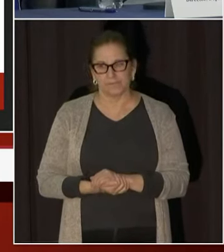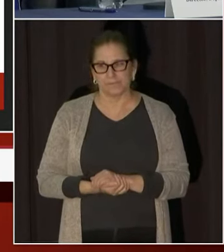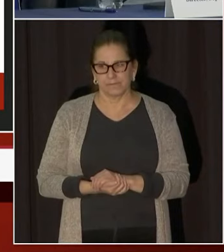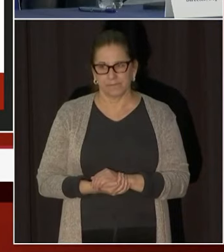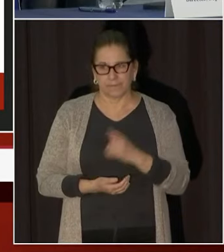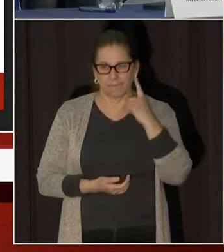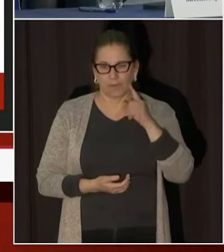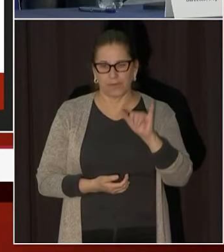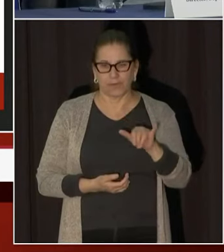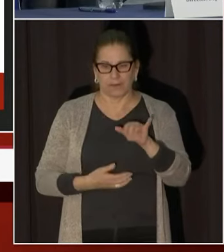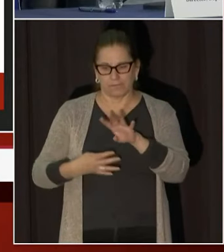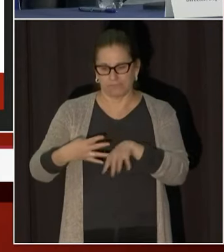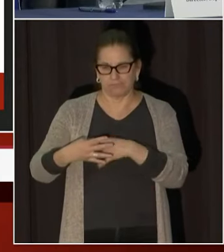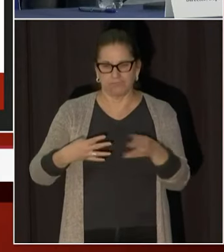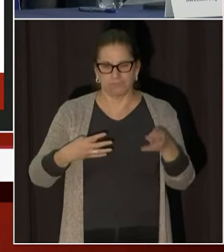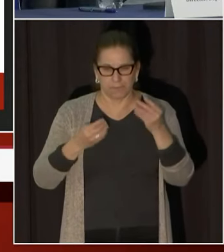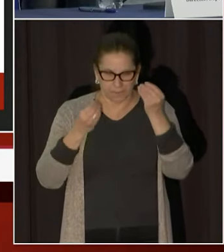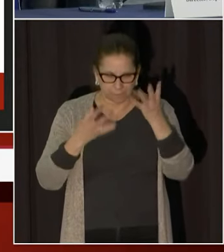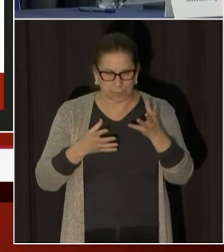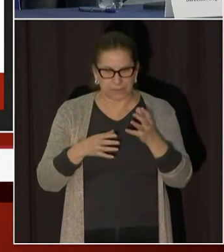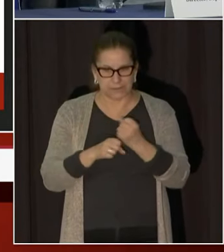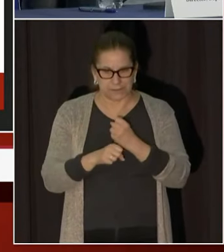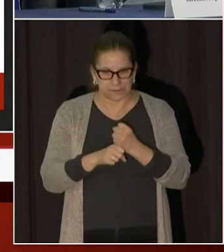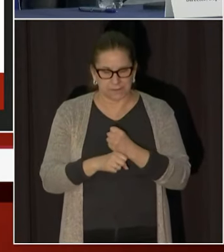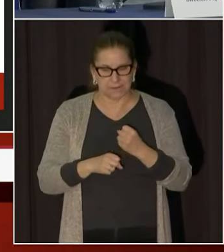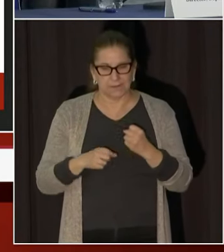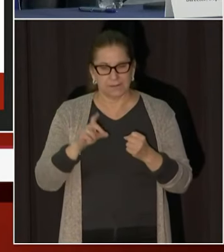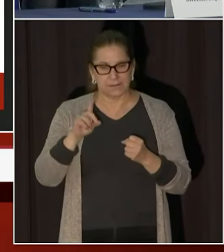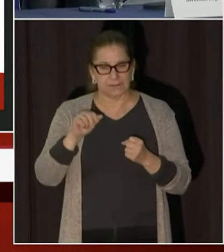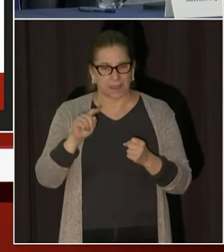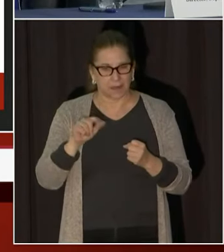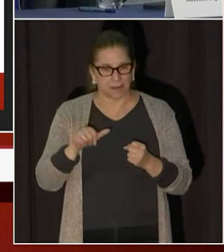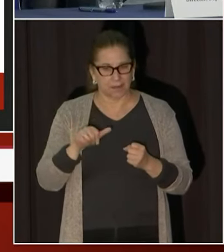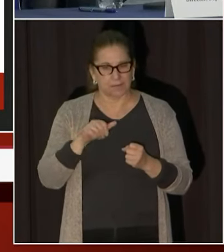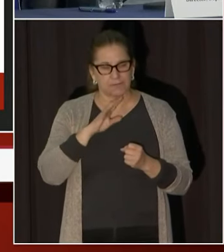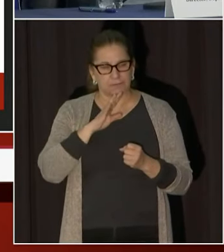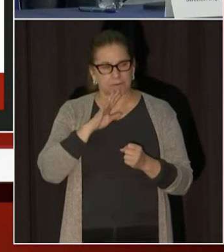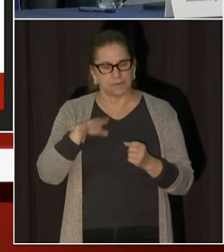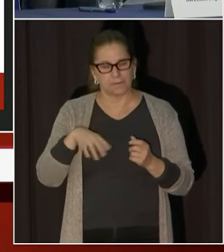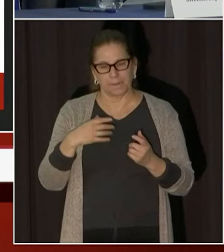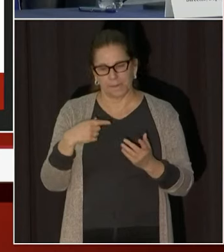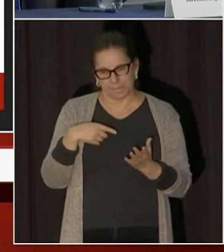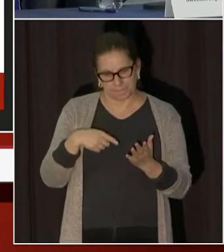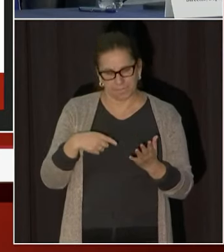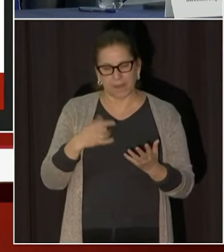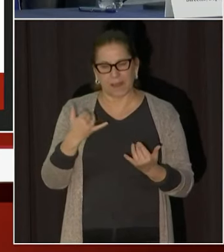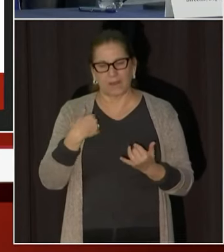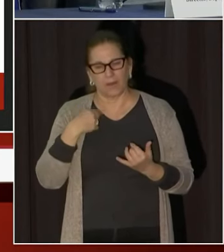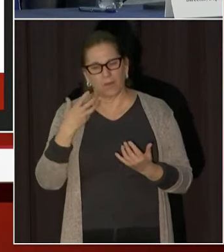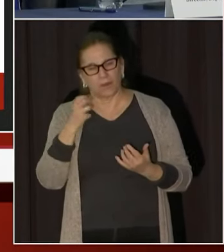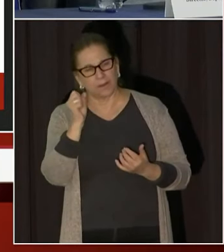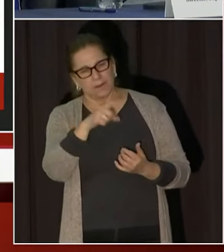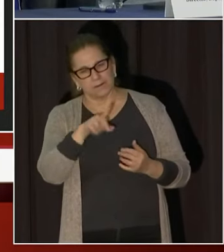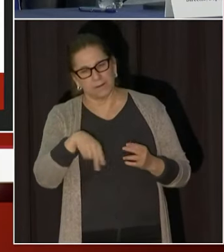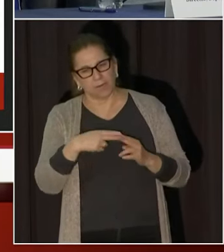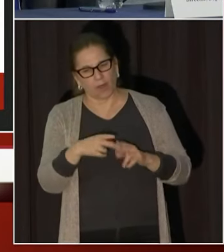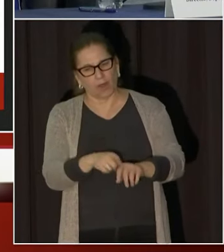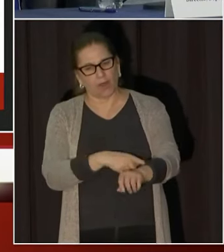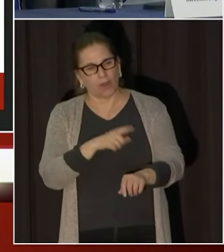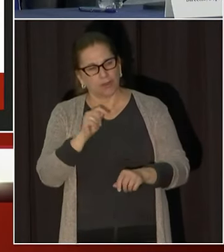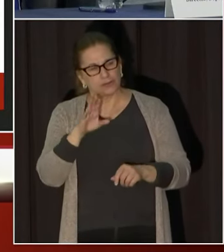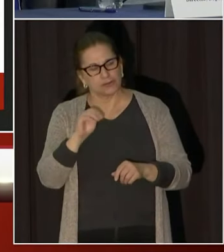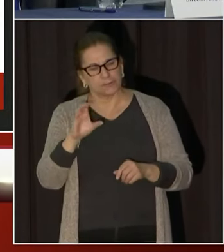released, I believe, the data on the long-term care facilities once, maybe twice. Is there a reason we can't get that